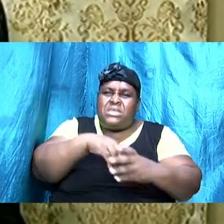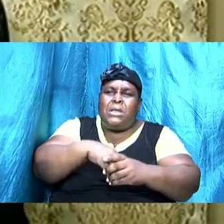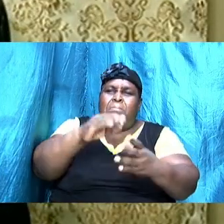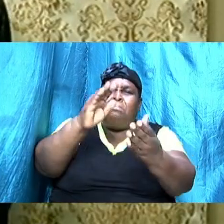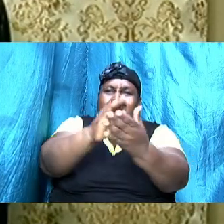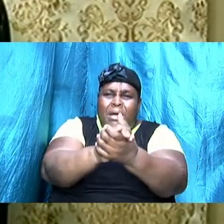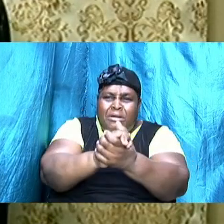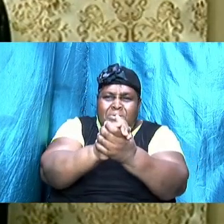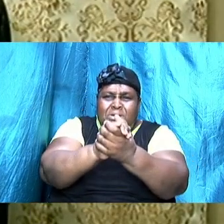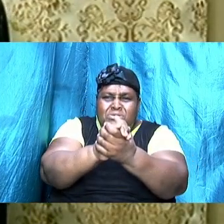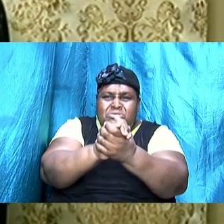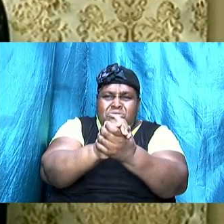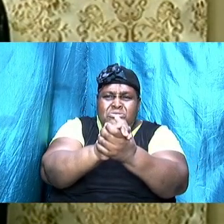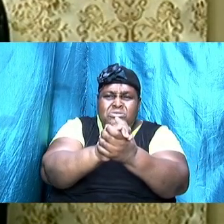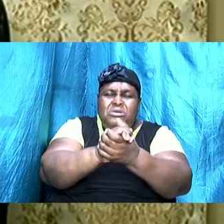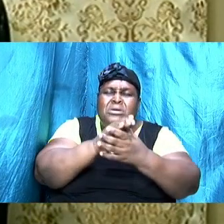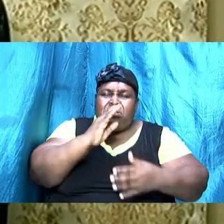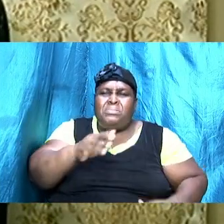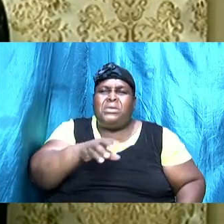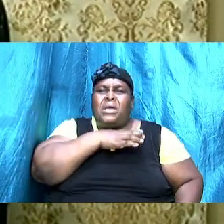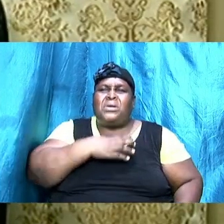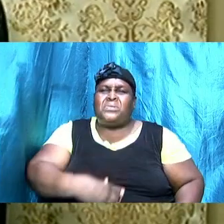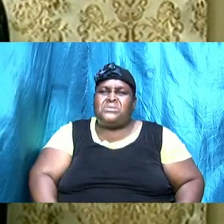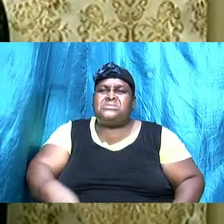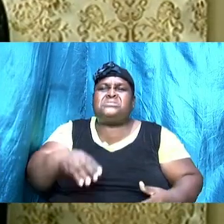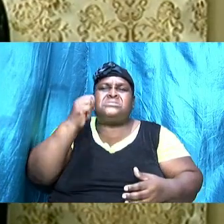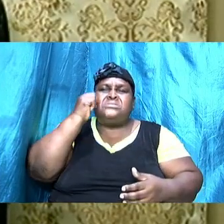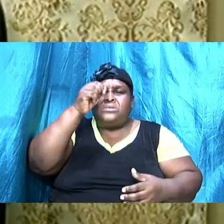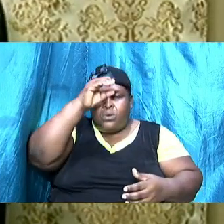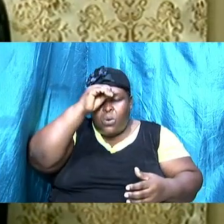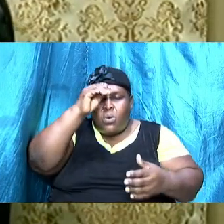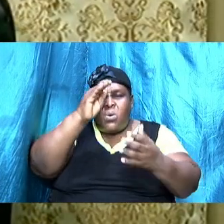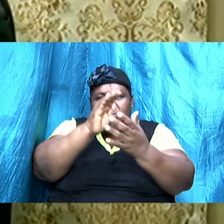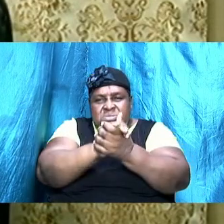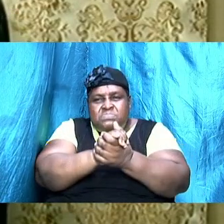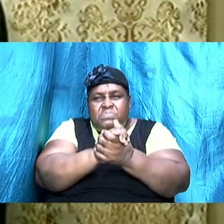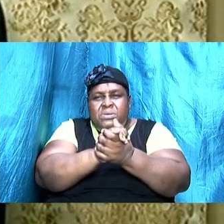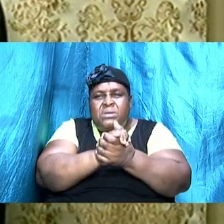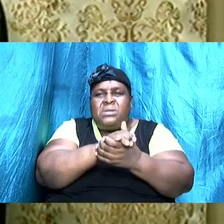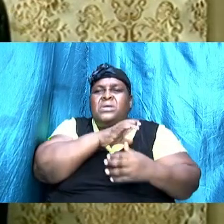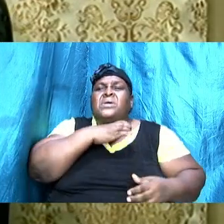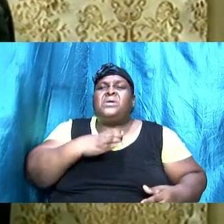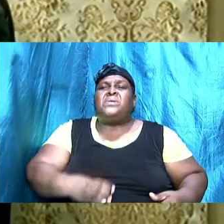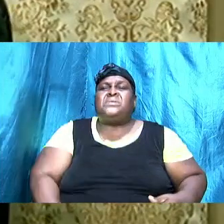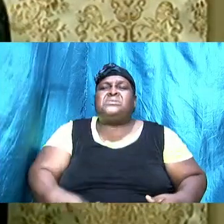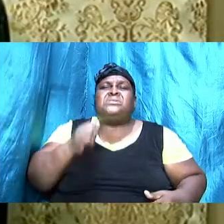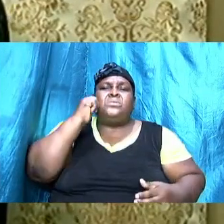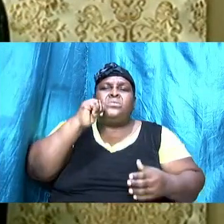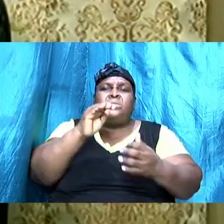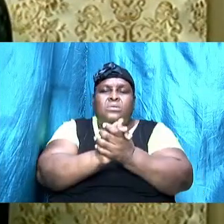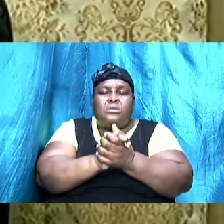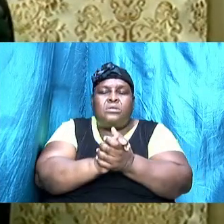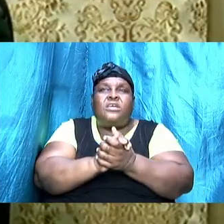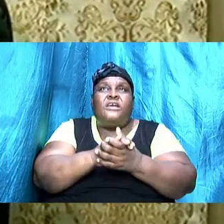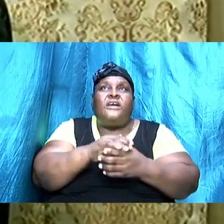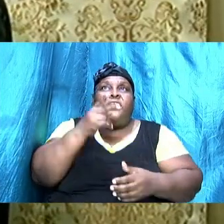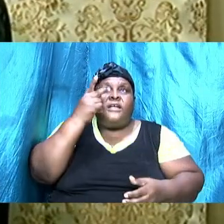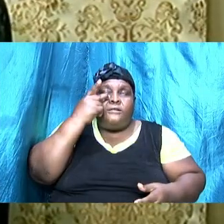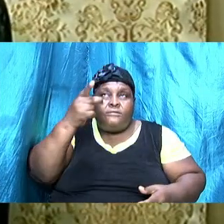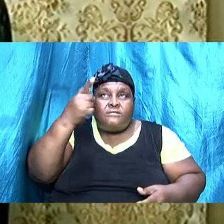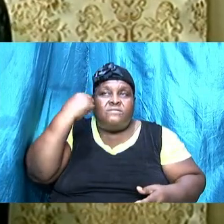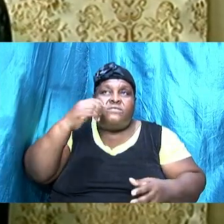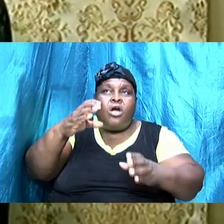husband. And we have got to be a Christian wife. And if we're looking for the trumpet to sound,